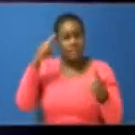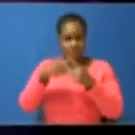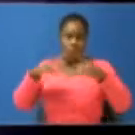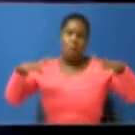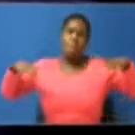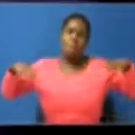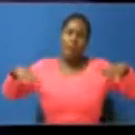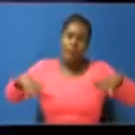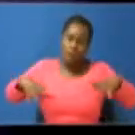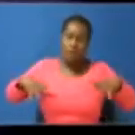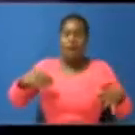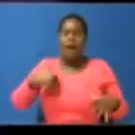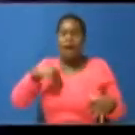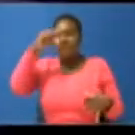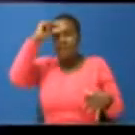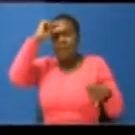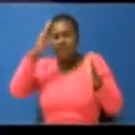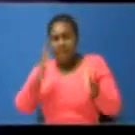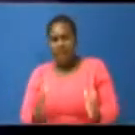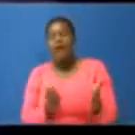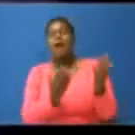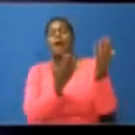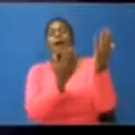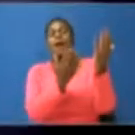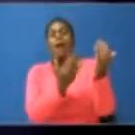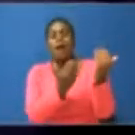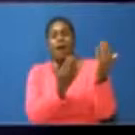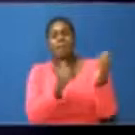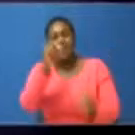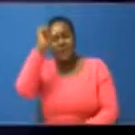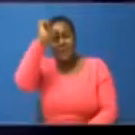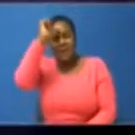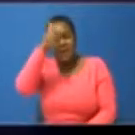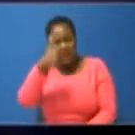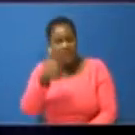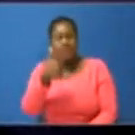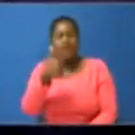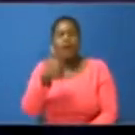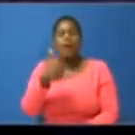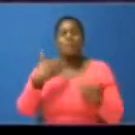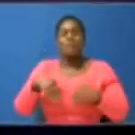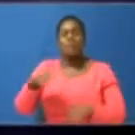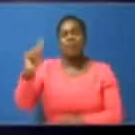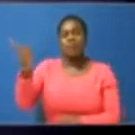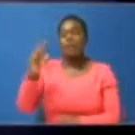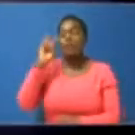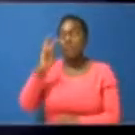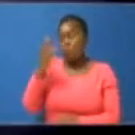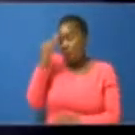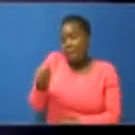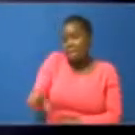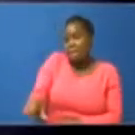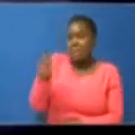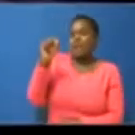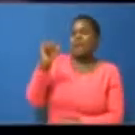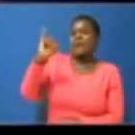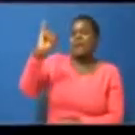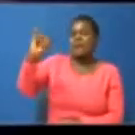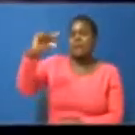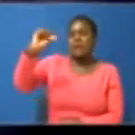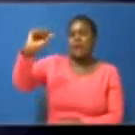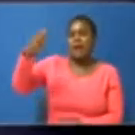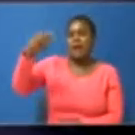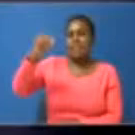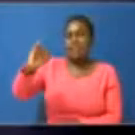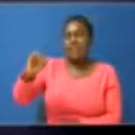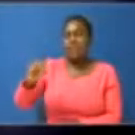proud that we have a governor incoming who is sharp and brilliant and i think the people of nairobi today will see why we chose igade sefuna